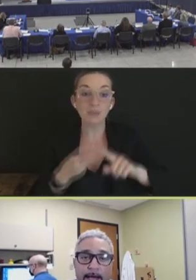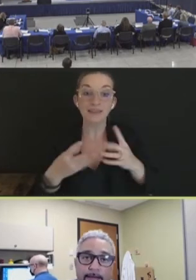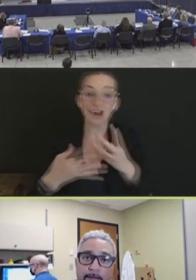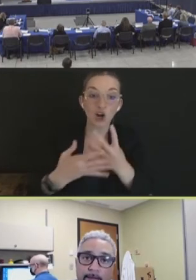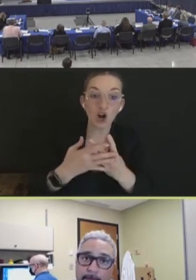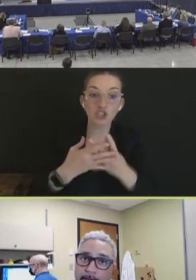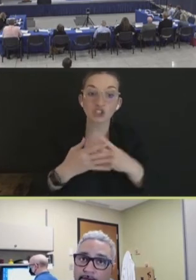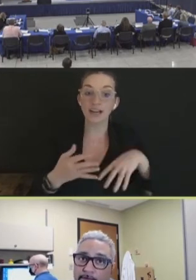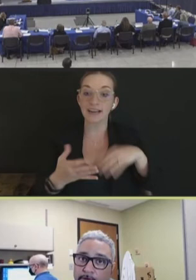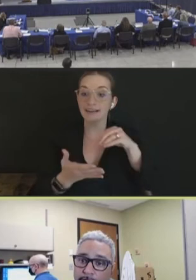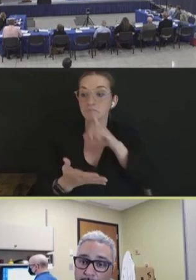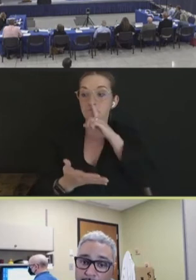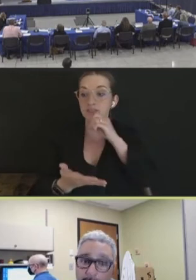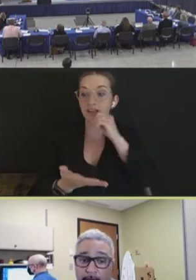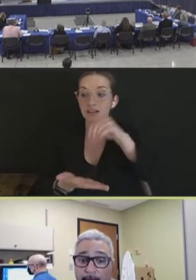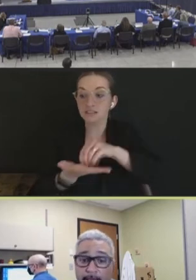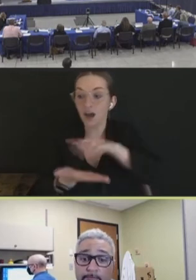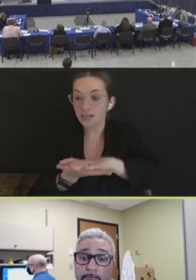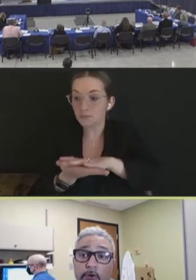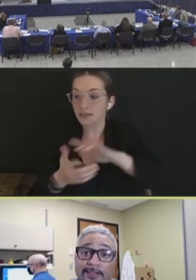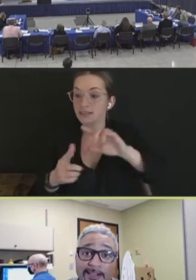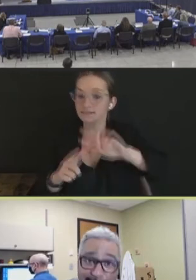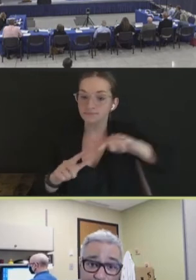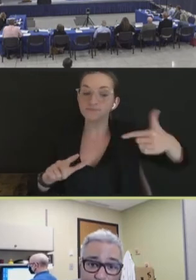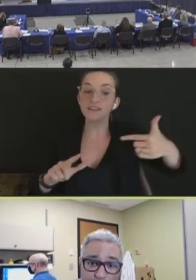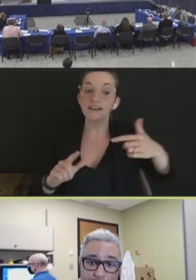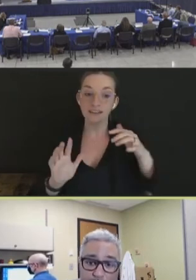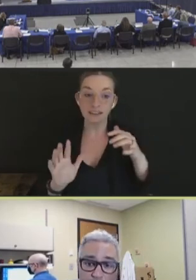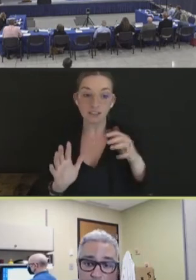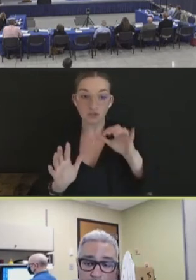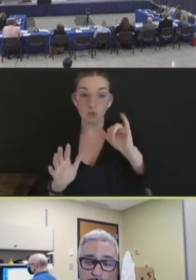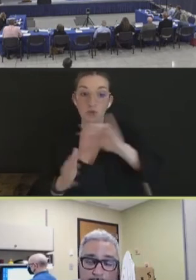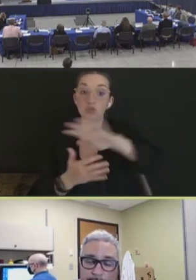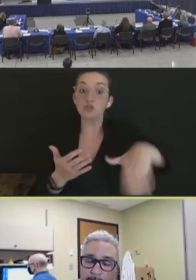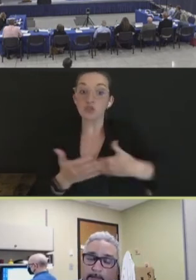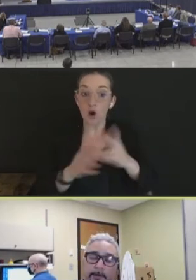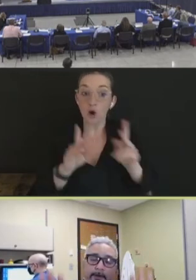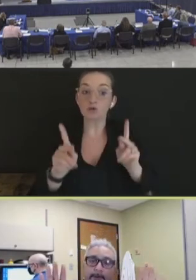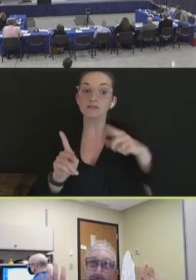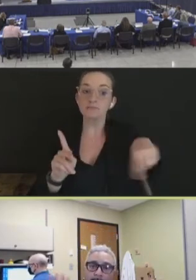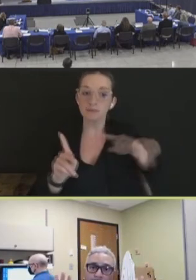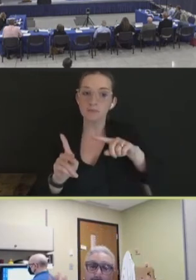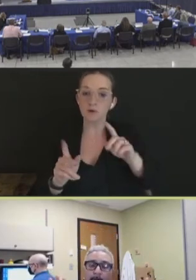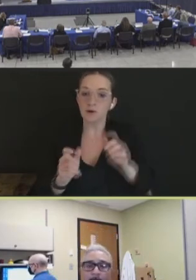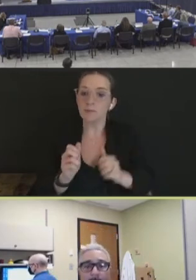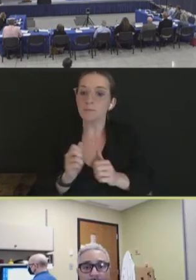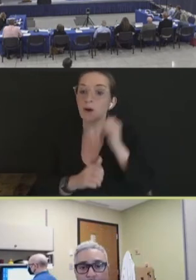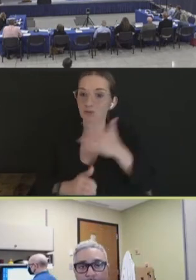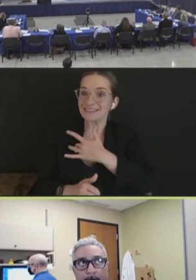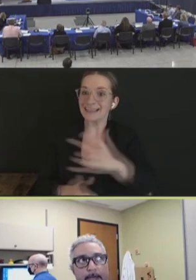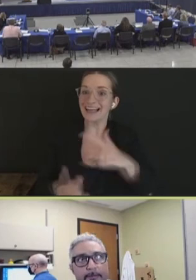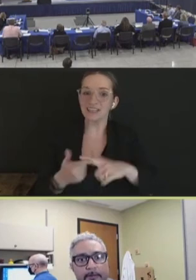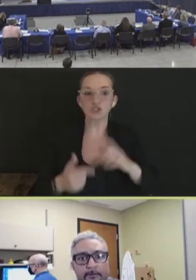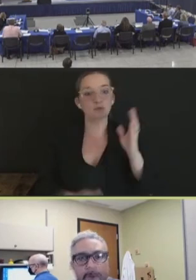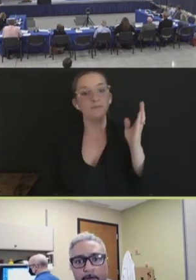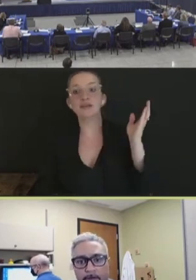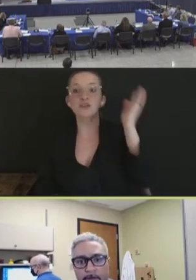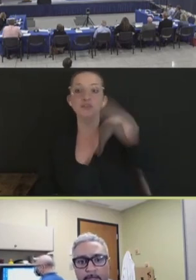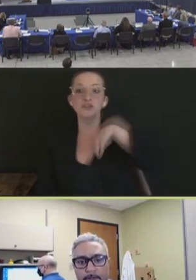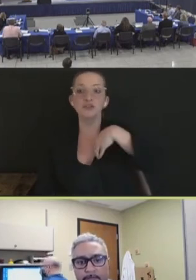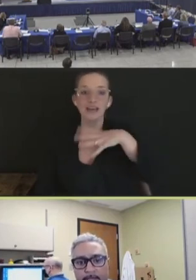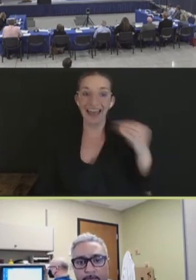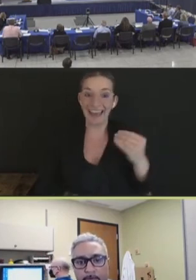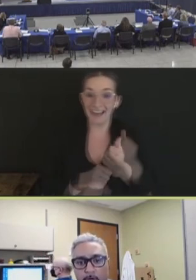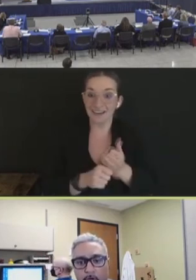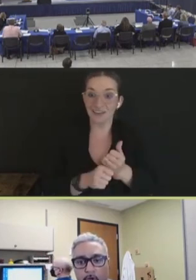to have access to testing for disease and the most likely to be missed in cohort enumeration. Wait. So I have to stop there and ask myself, so you're